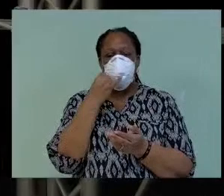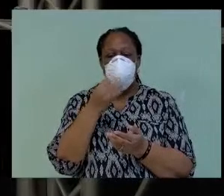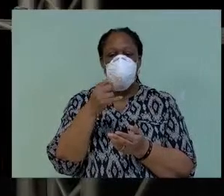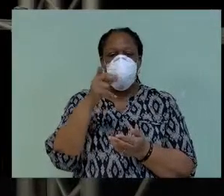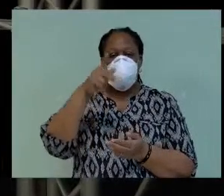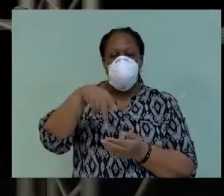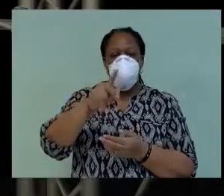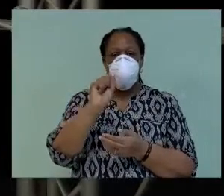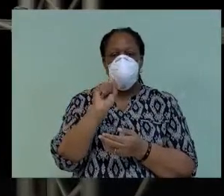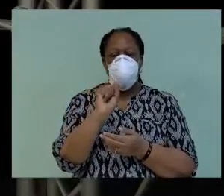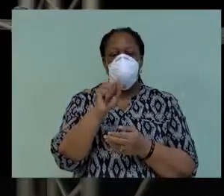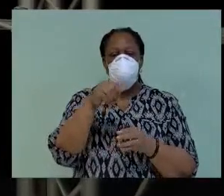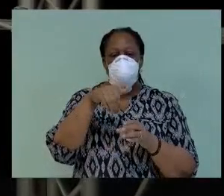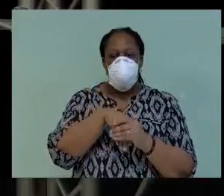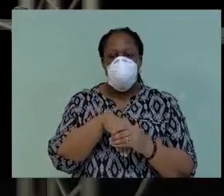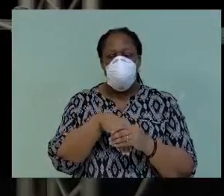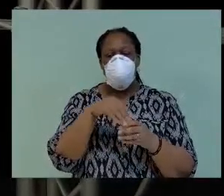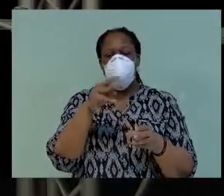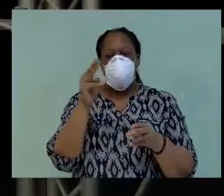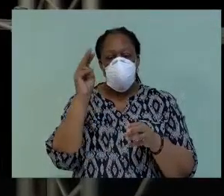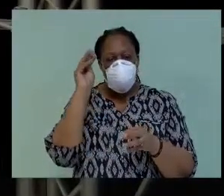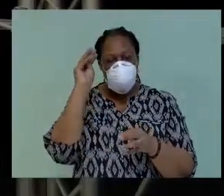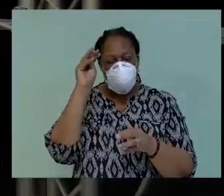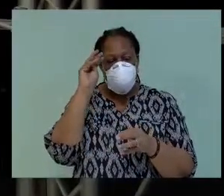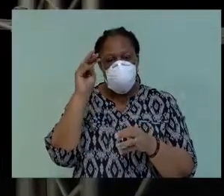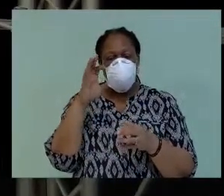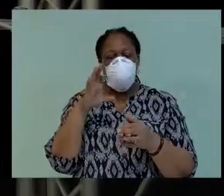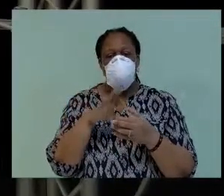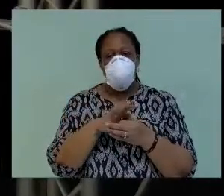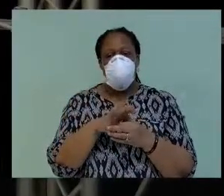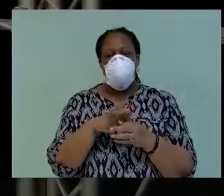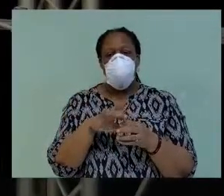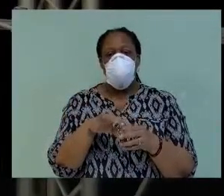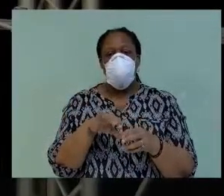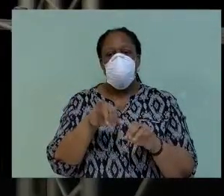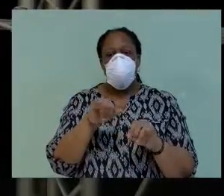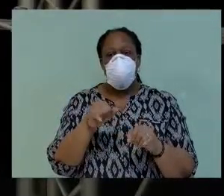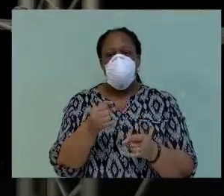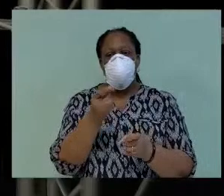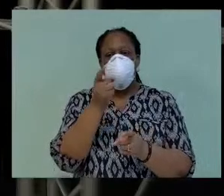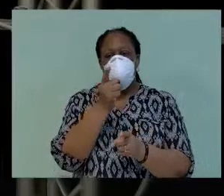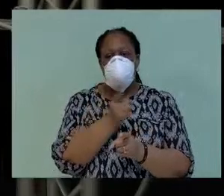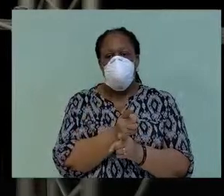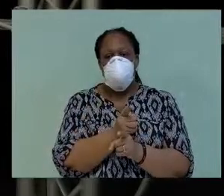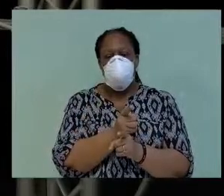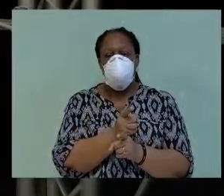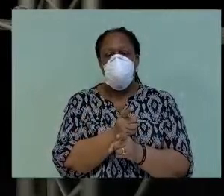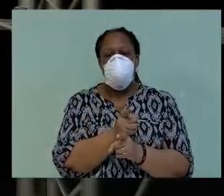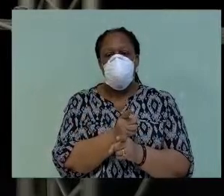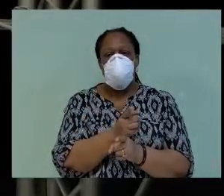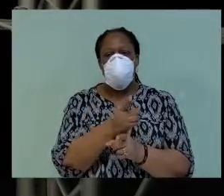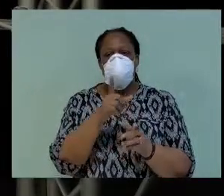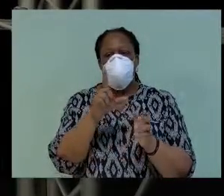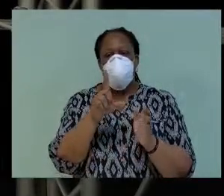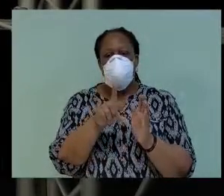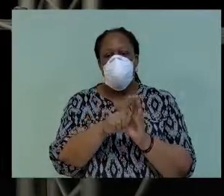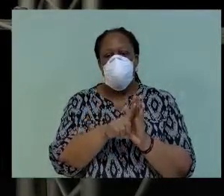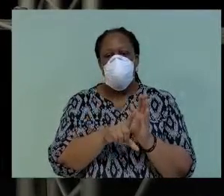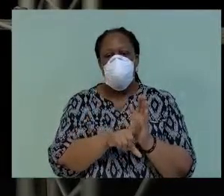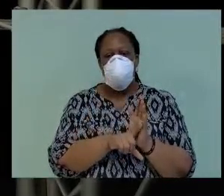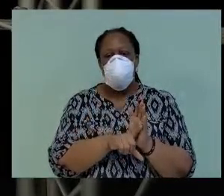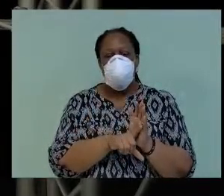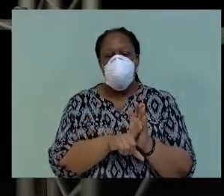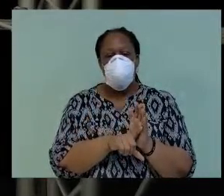secretary in the Ministry of Justice, Legal Affairs, and Communications to address us.